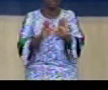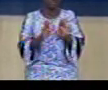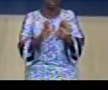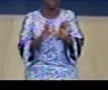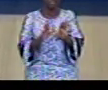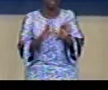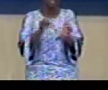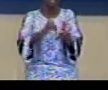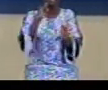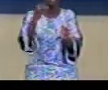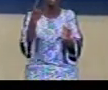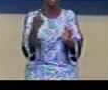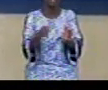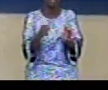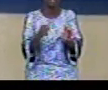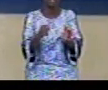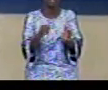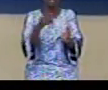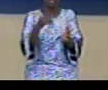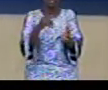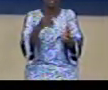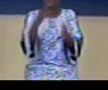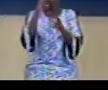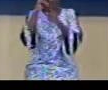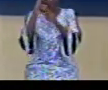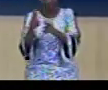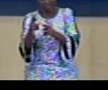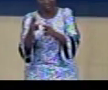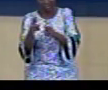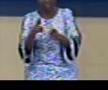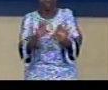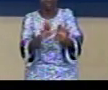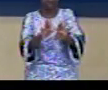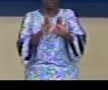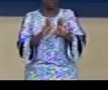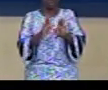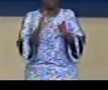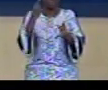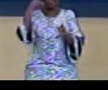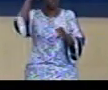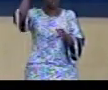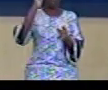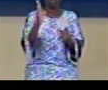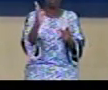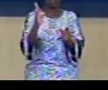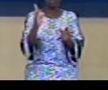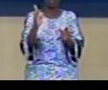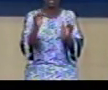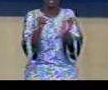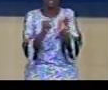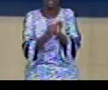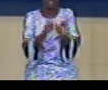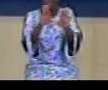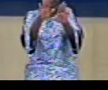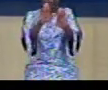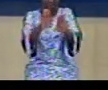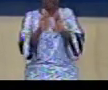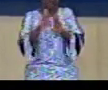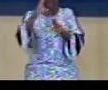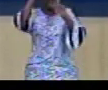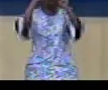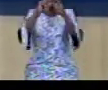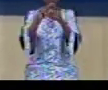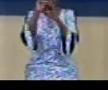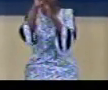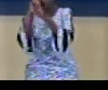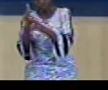the filial fear, it's the honoring fear that fears him to honor him, that fears